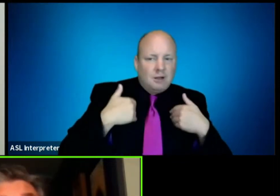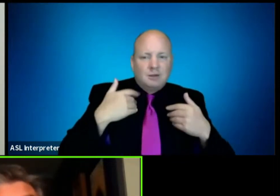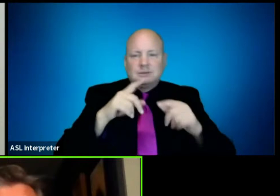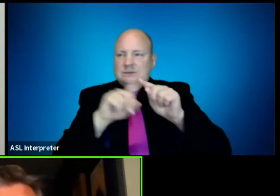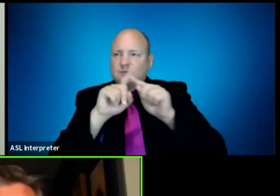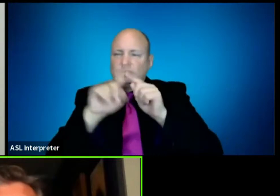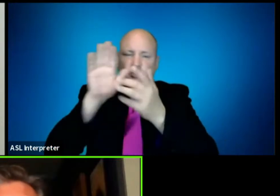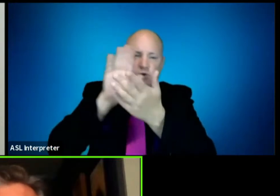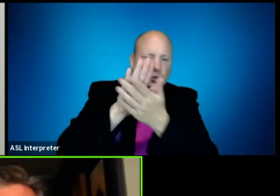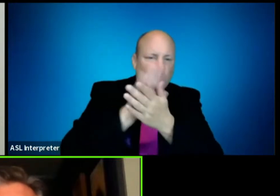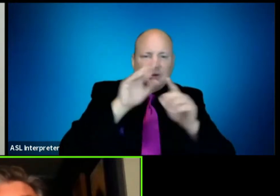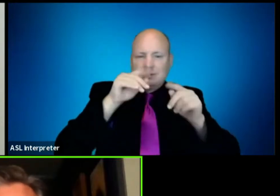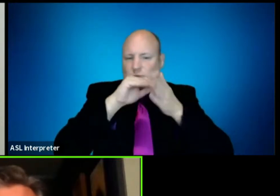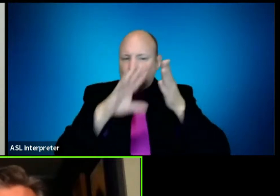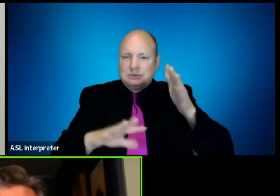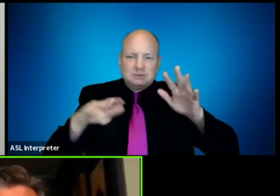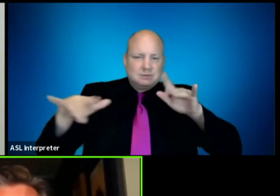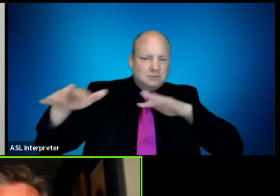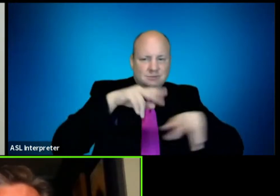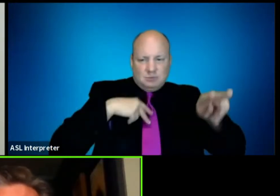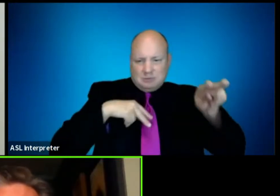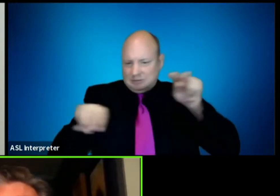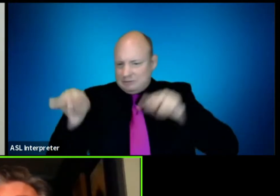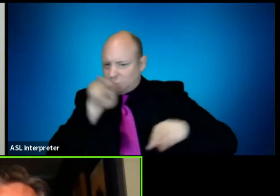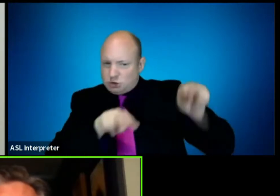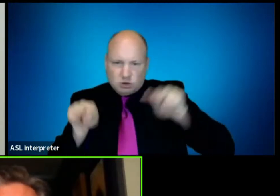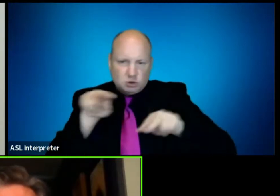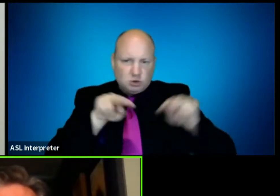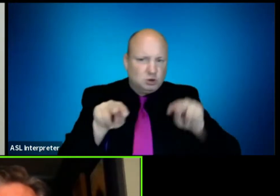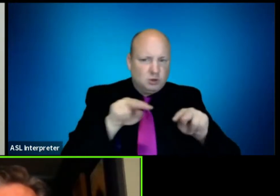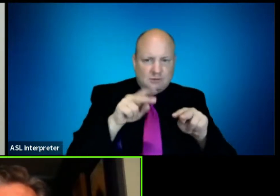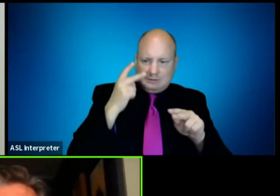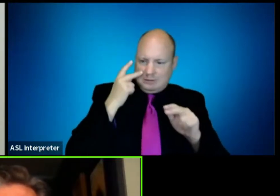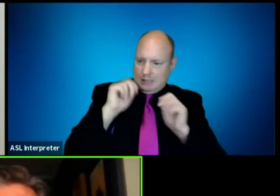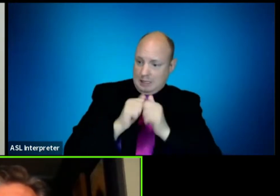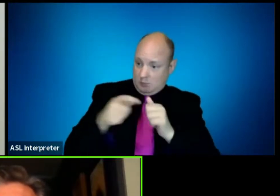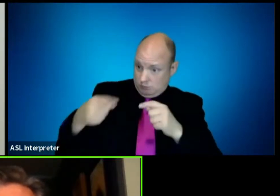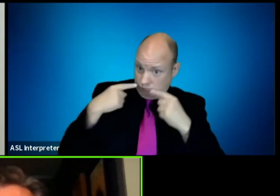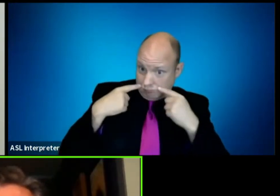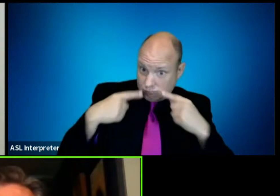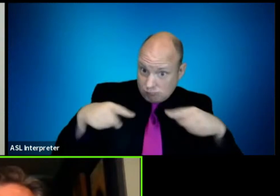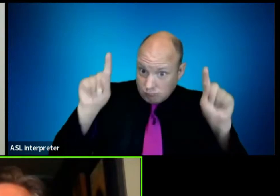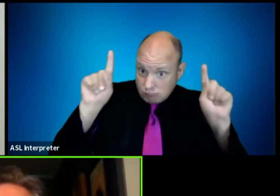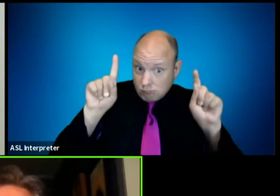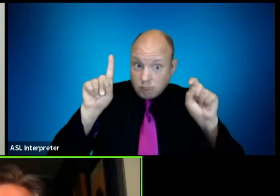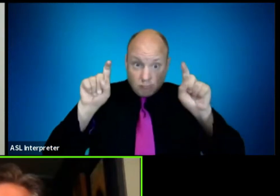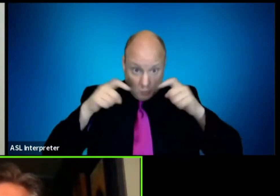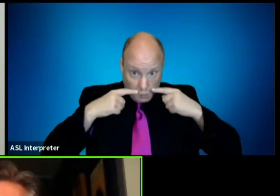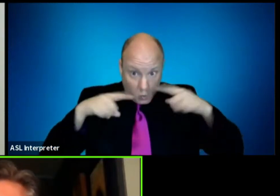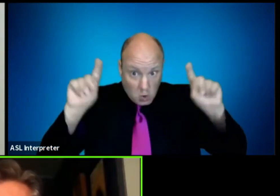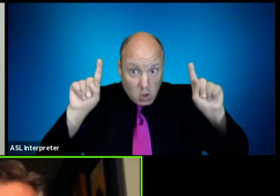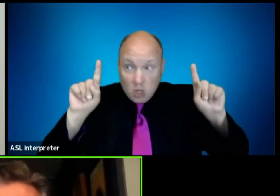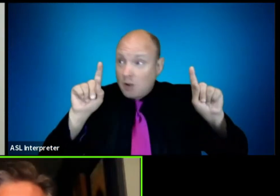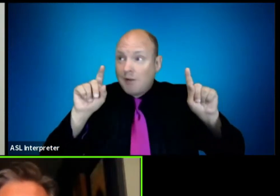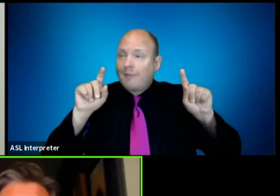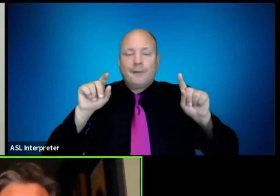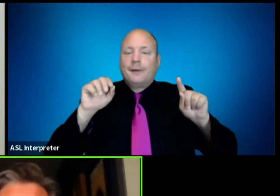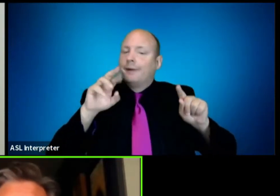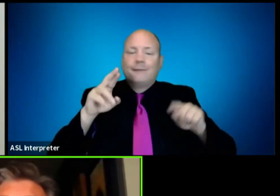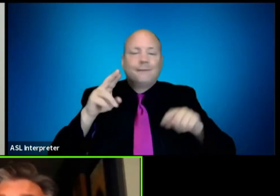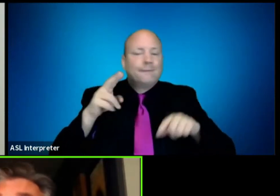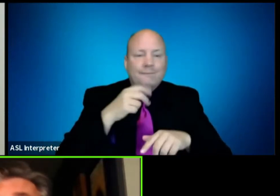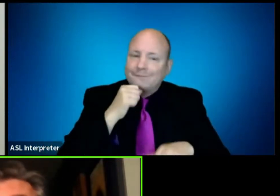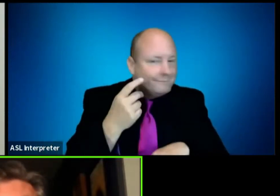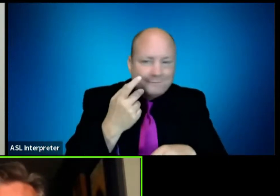see how it's working, see what the uptick is, see what our capacity is for doing additional testing before we add on other programs. But certainly test